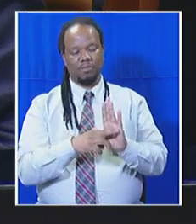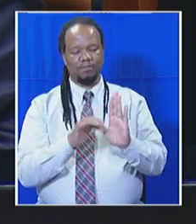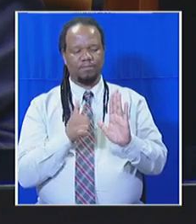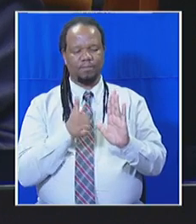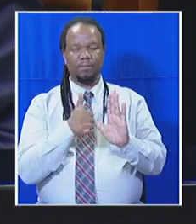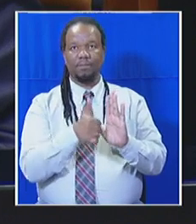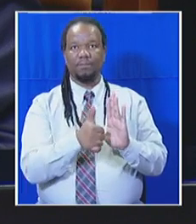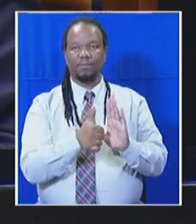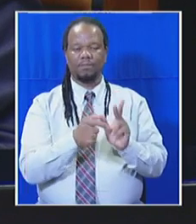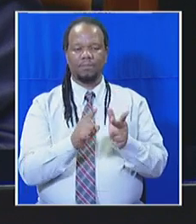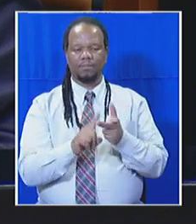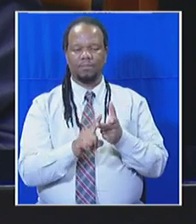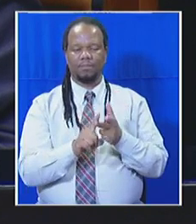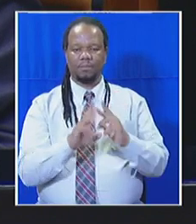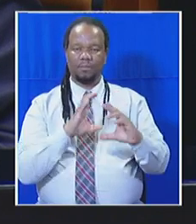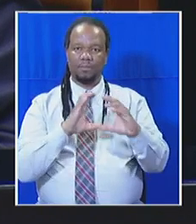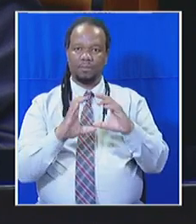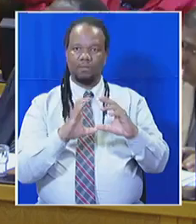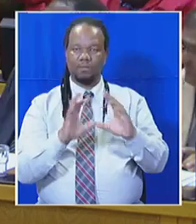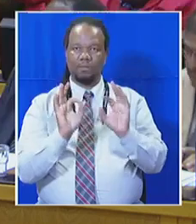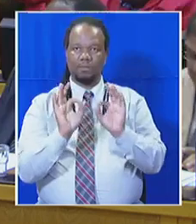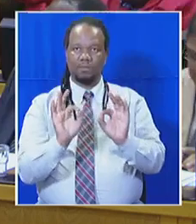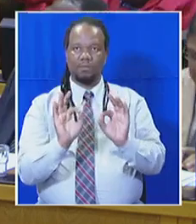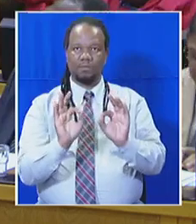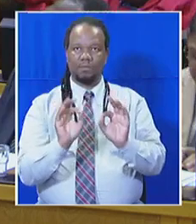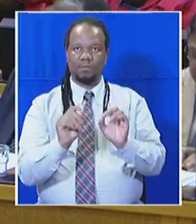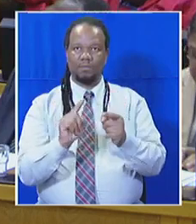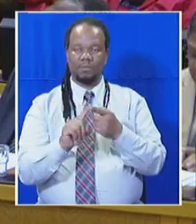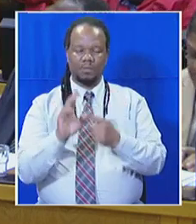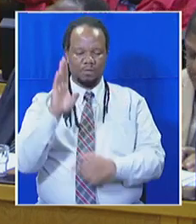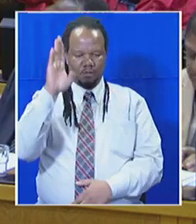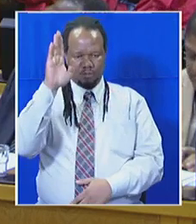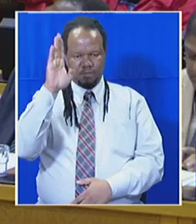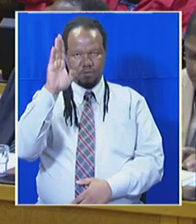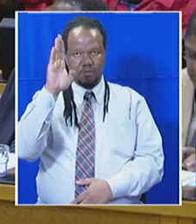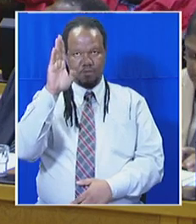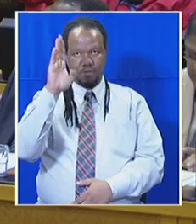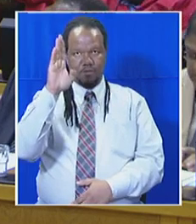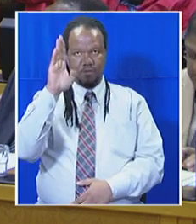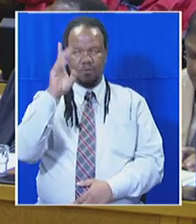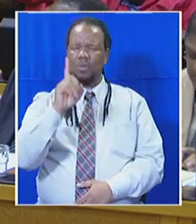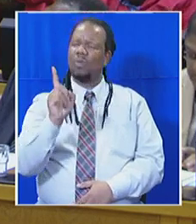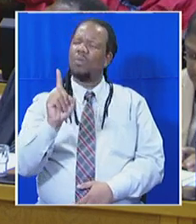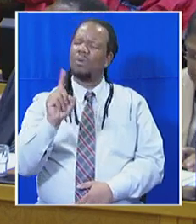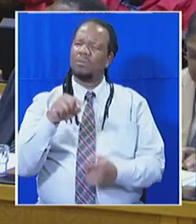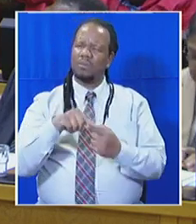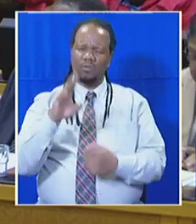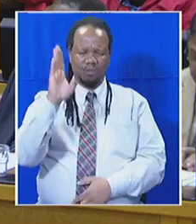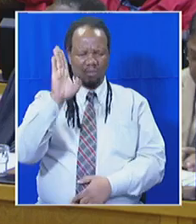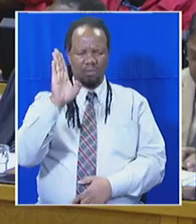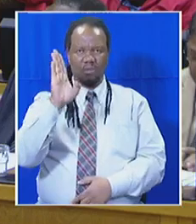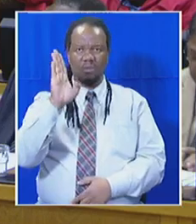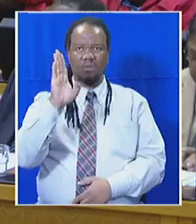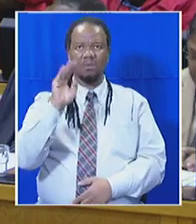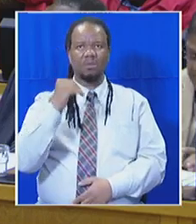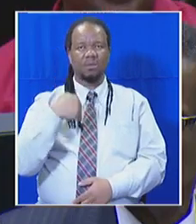with communicating. On a point of order. What's the point of order now, Honorable Member? Now, I thought that